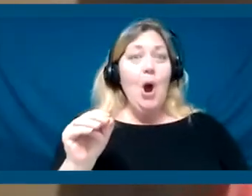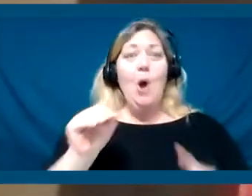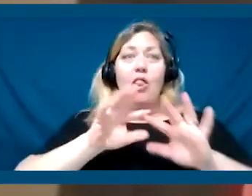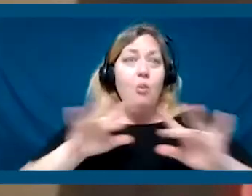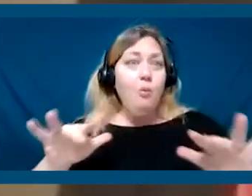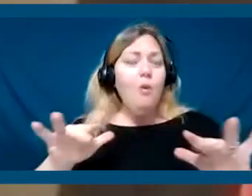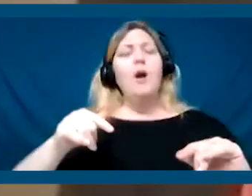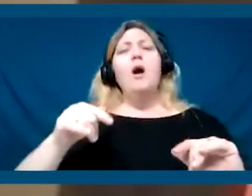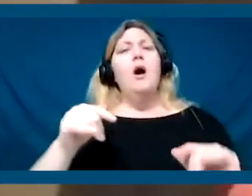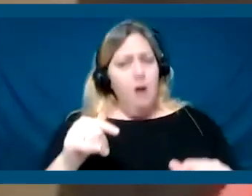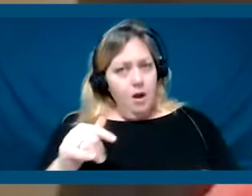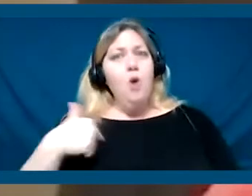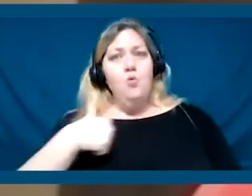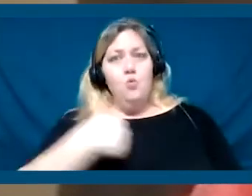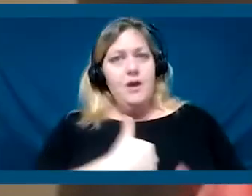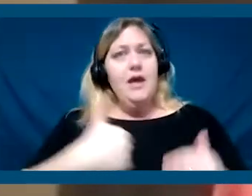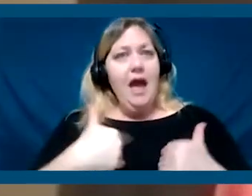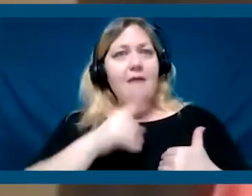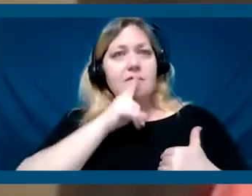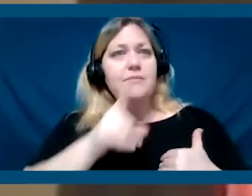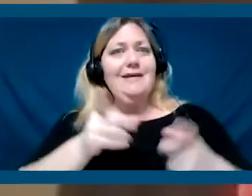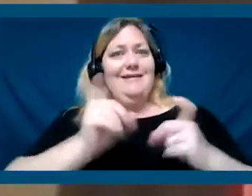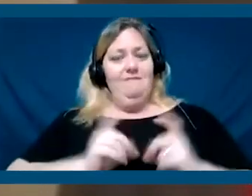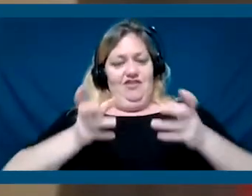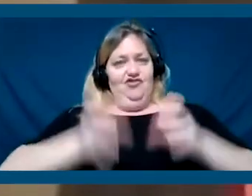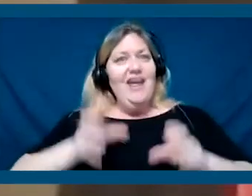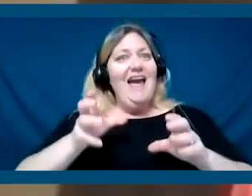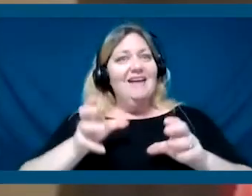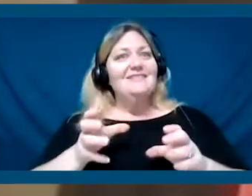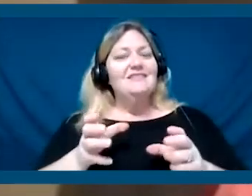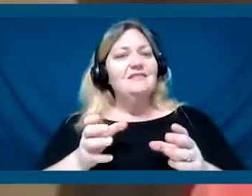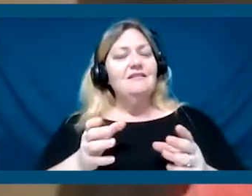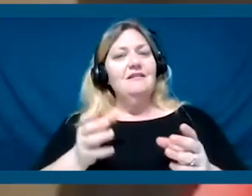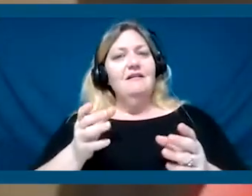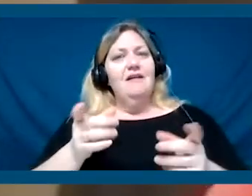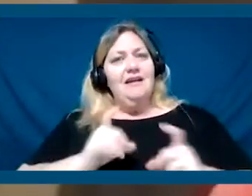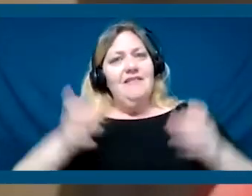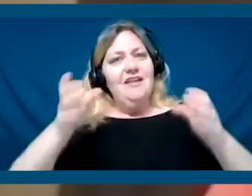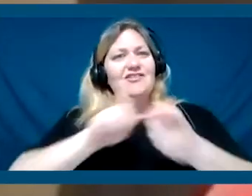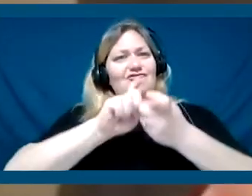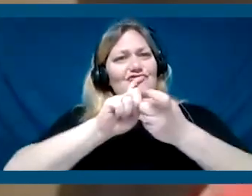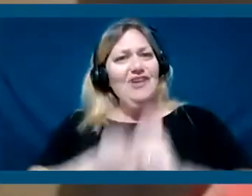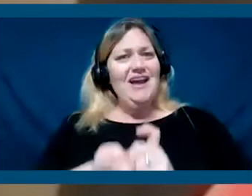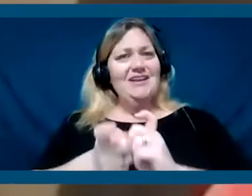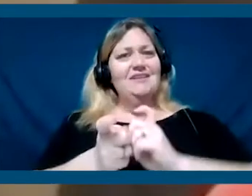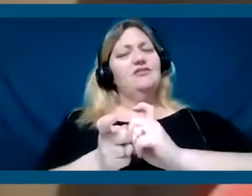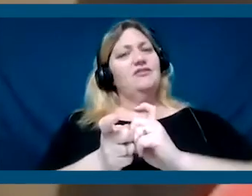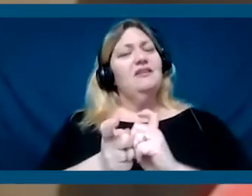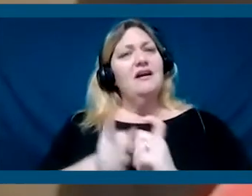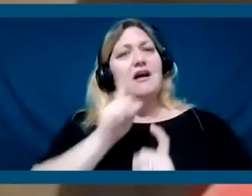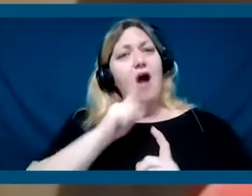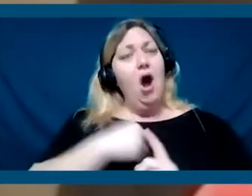So we have to be given the chance. We'd like to have that chance to change that. And actually, our